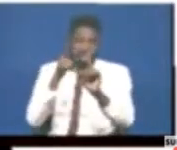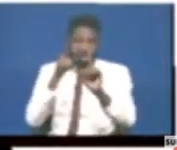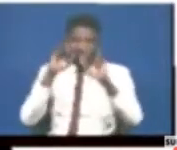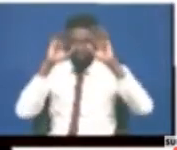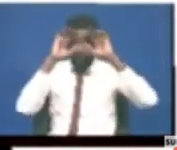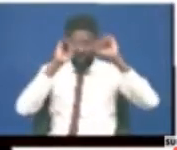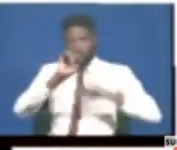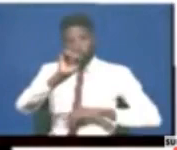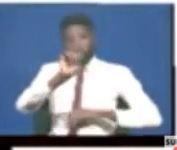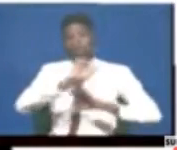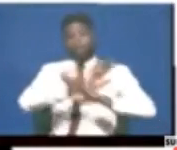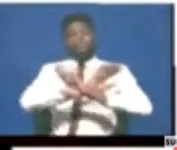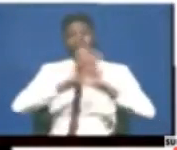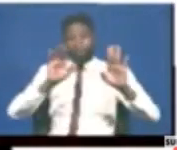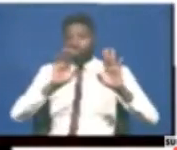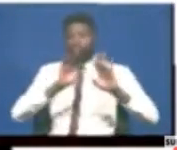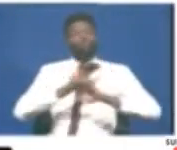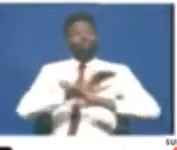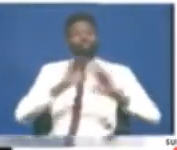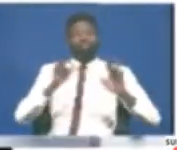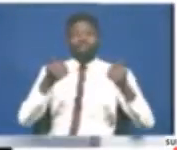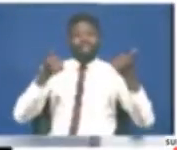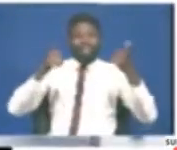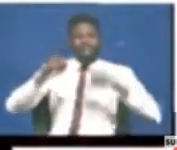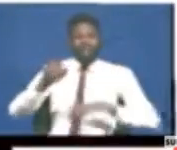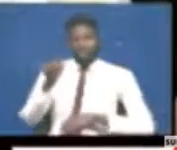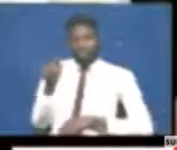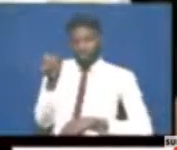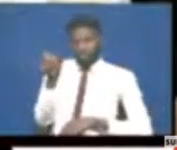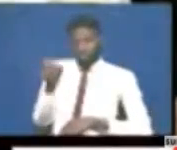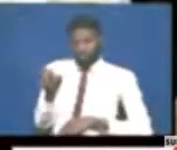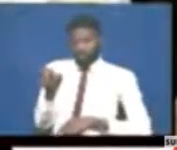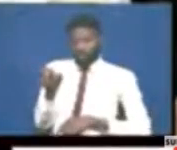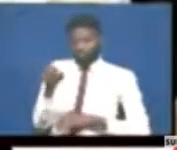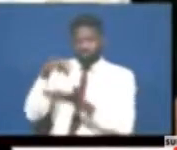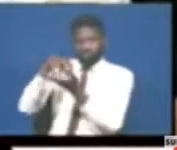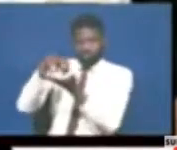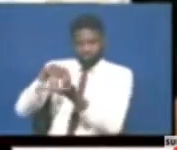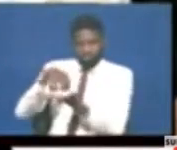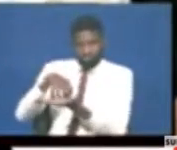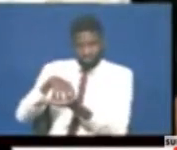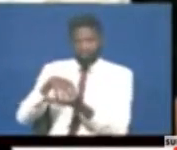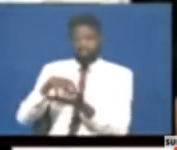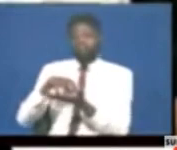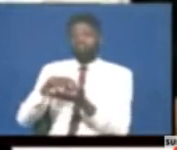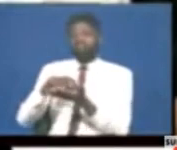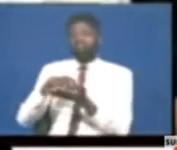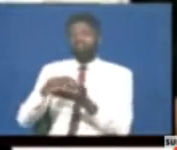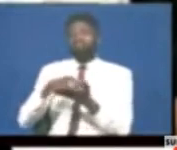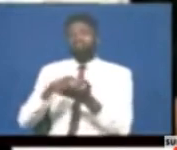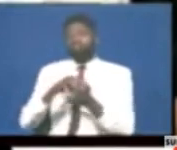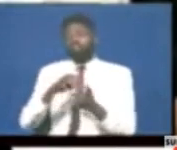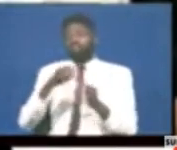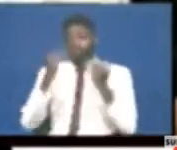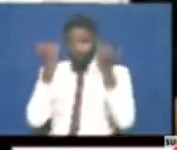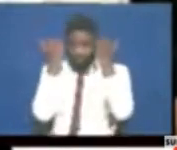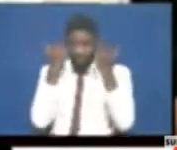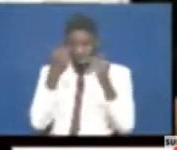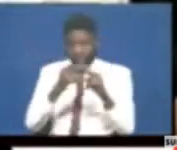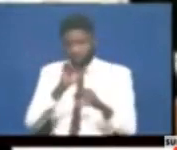candidate or no other category of candidates, what in this court we call